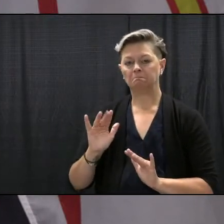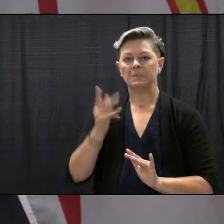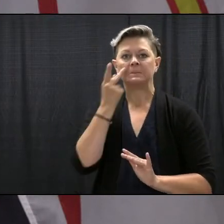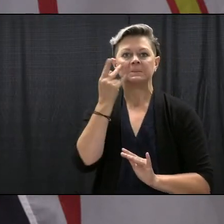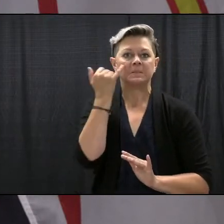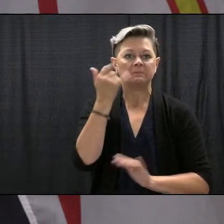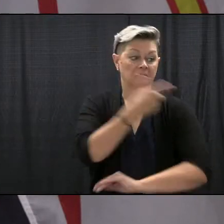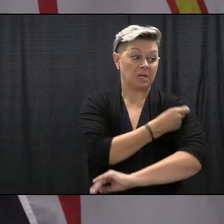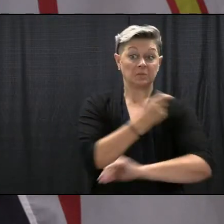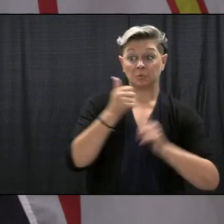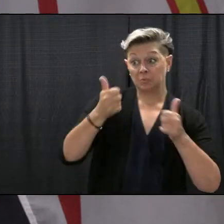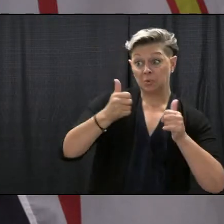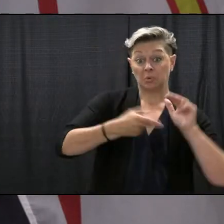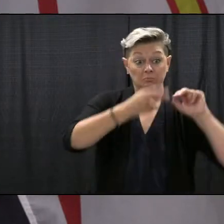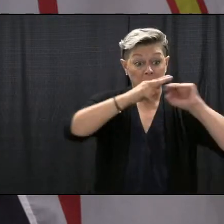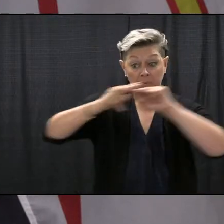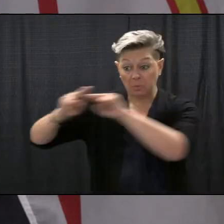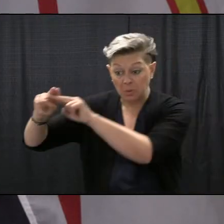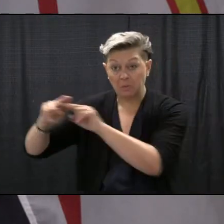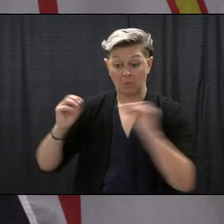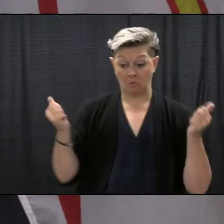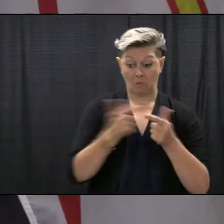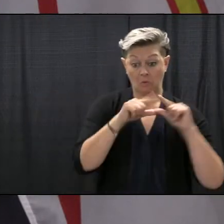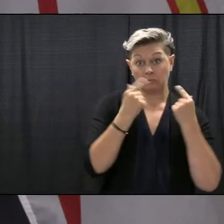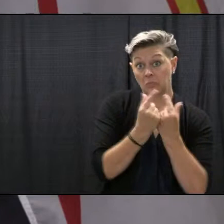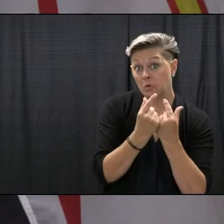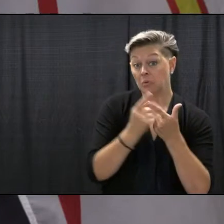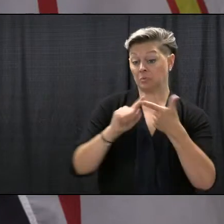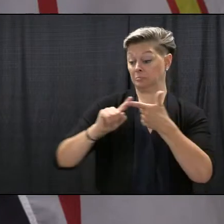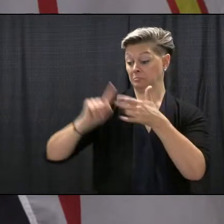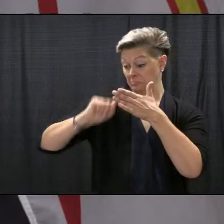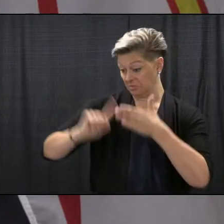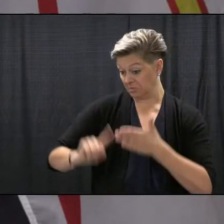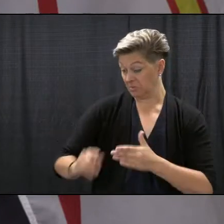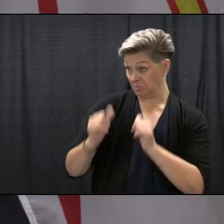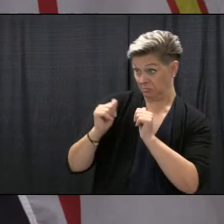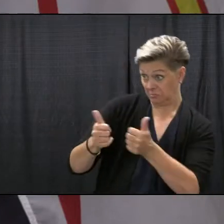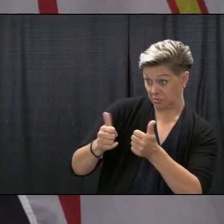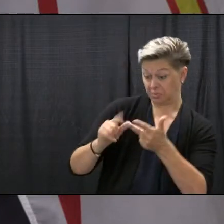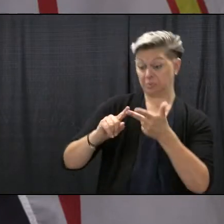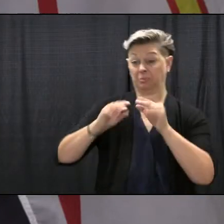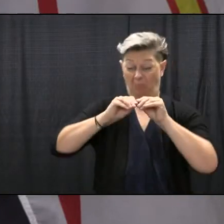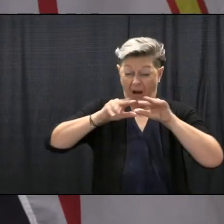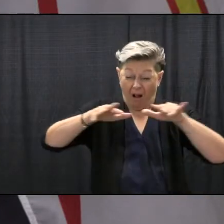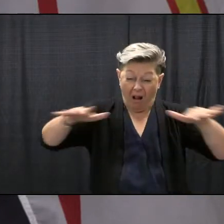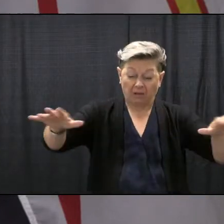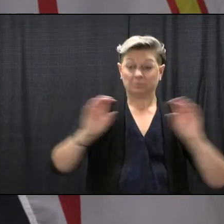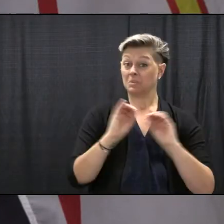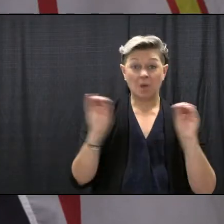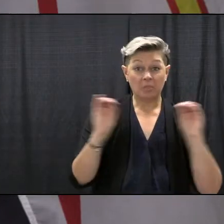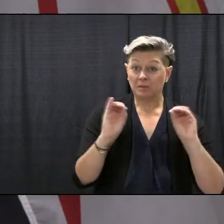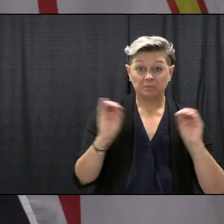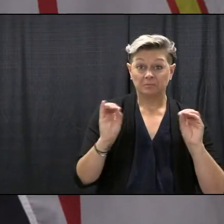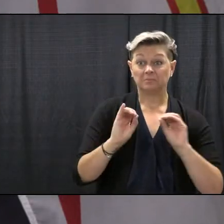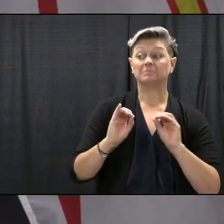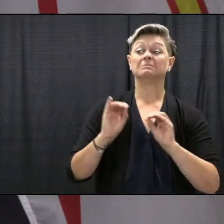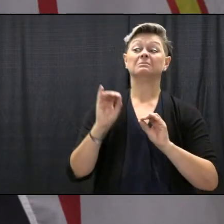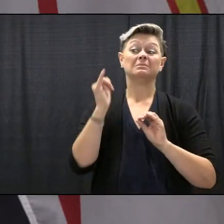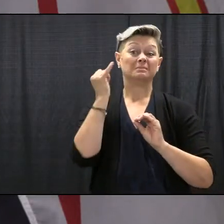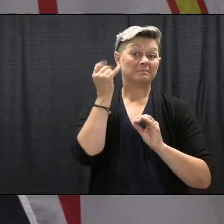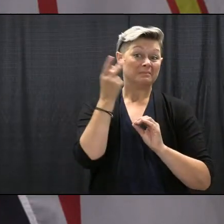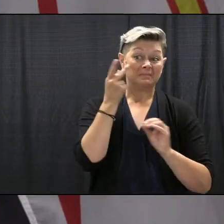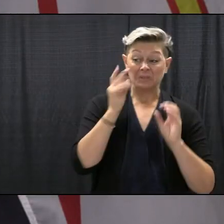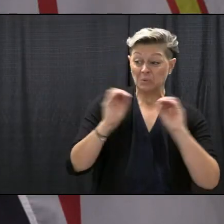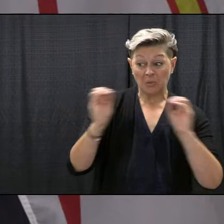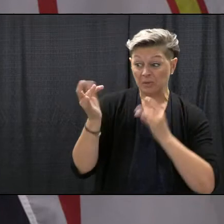rates are good and continue to climb, and that epidemiology is good and we don't have big outbreaks and there's not a variant of concern that's